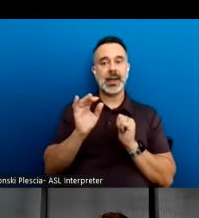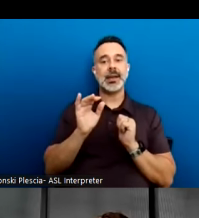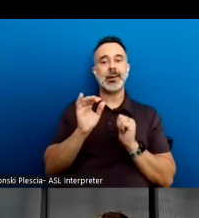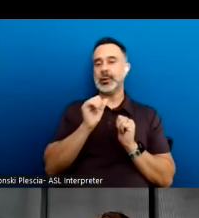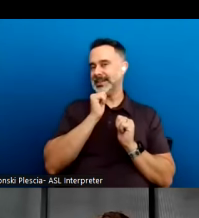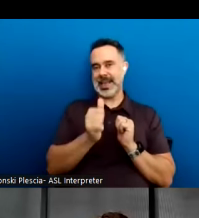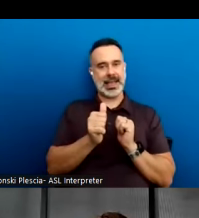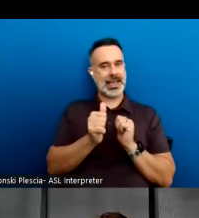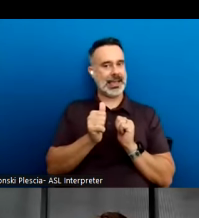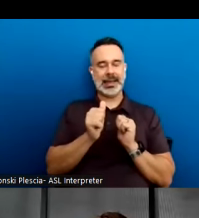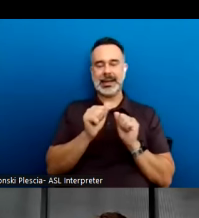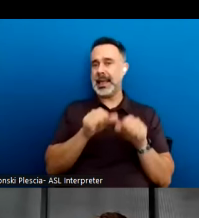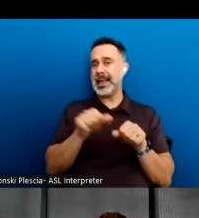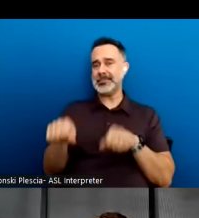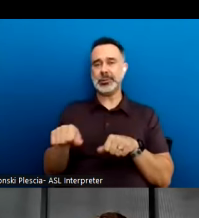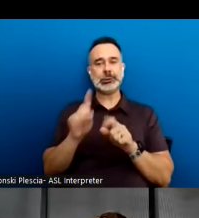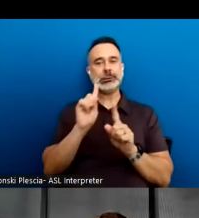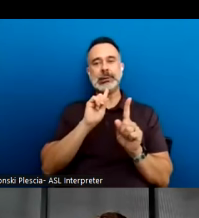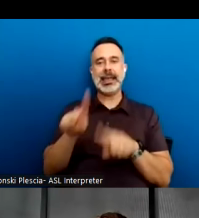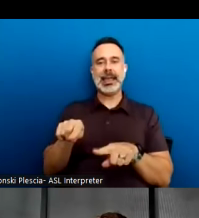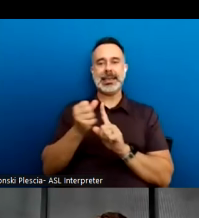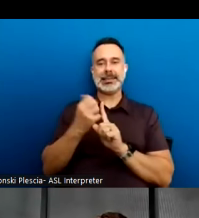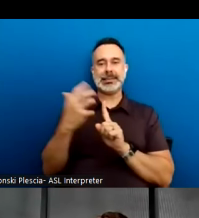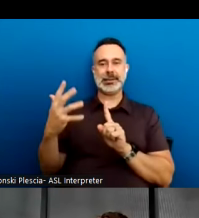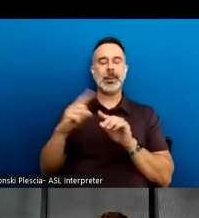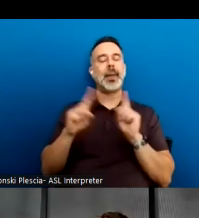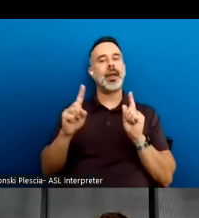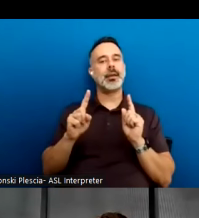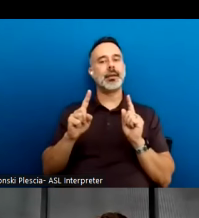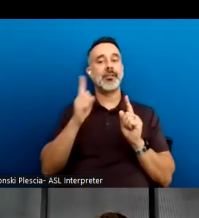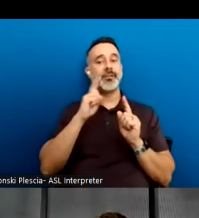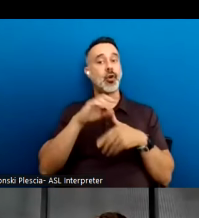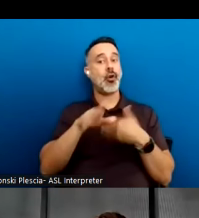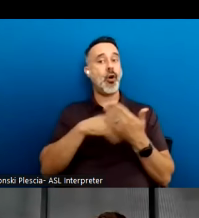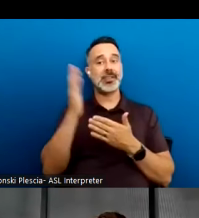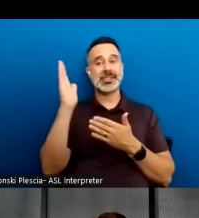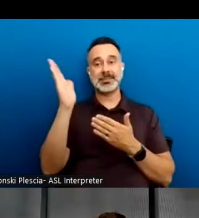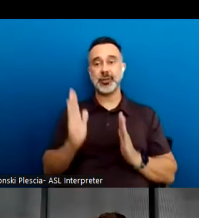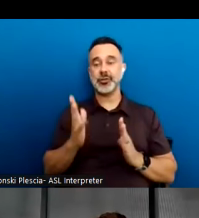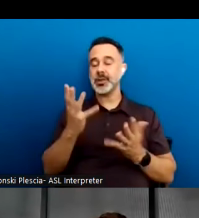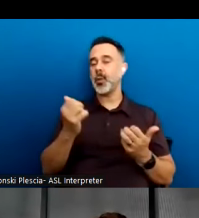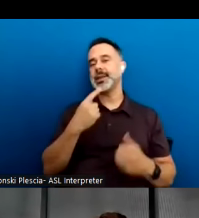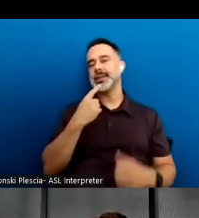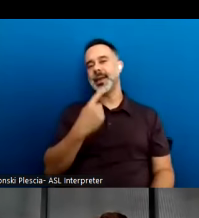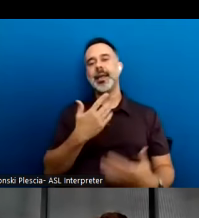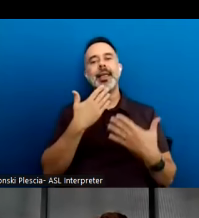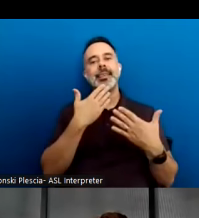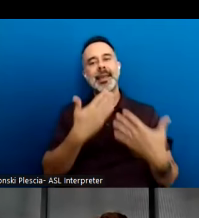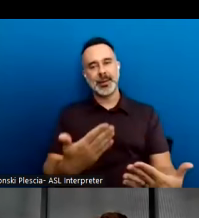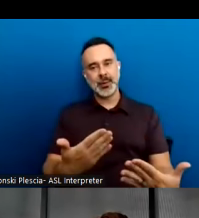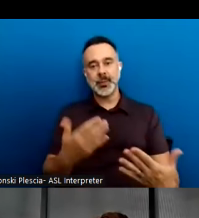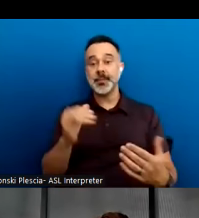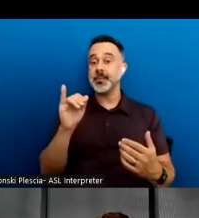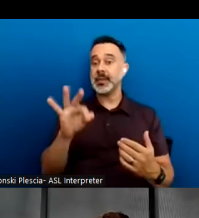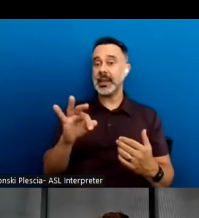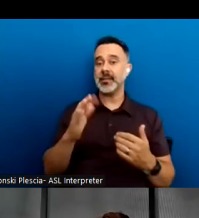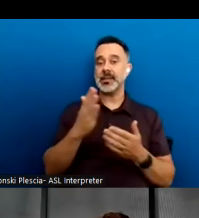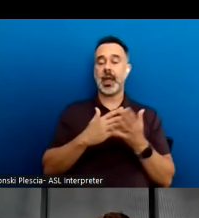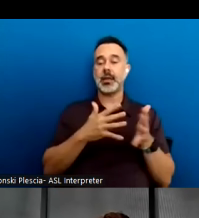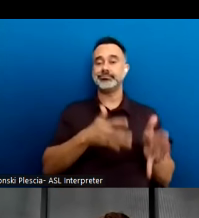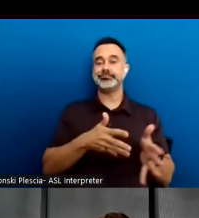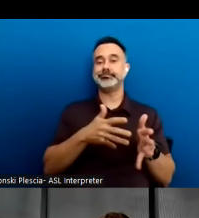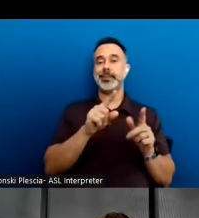going to be able to, but for all the speakers, I want to say thank you. And if we do have some unanswered